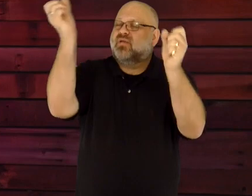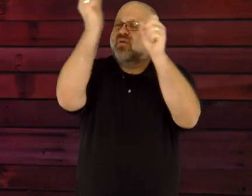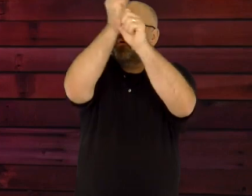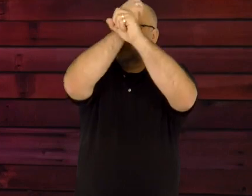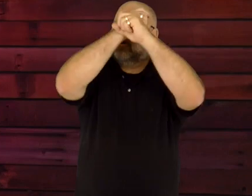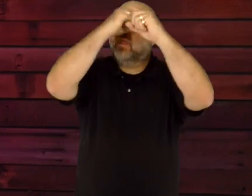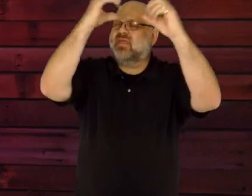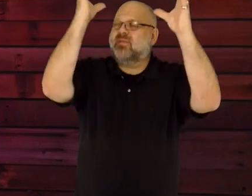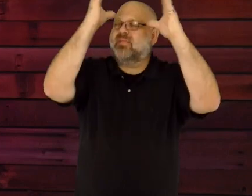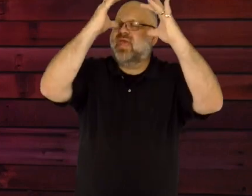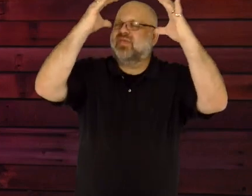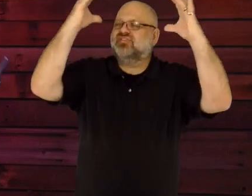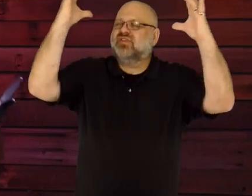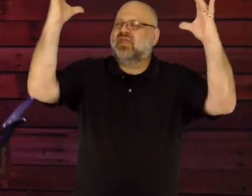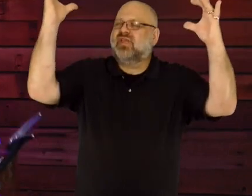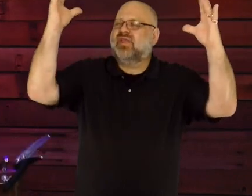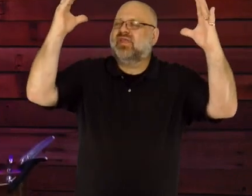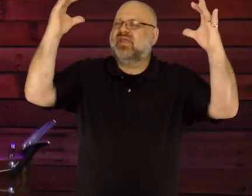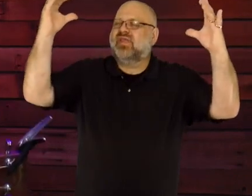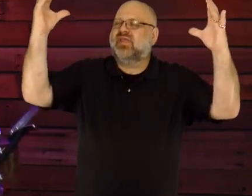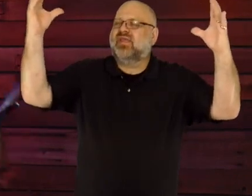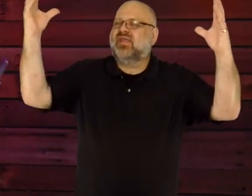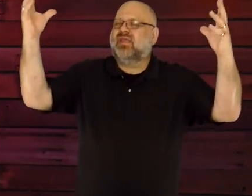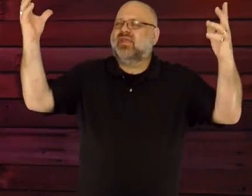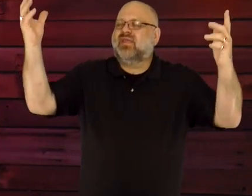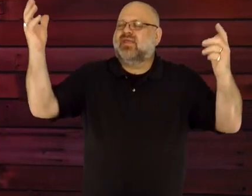I can only